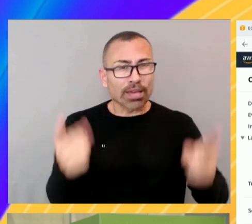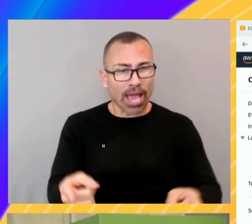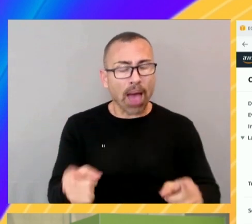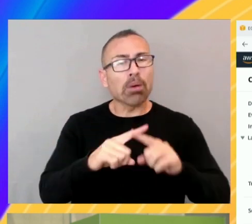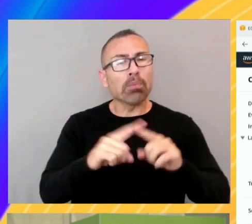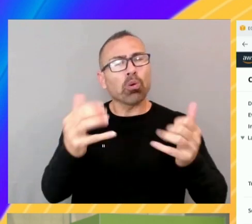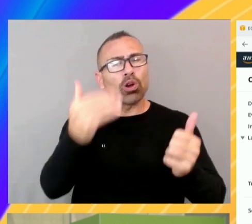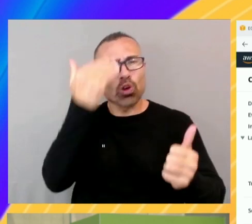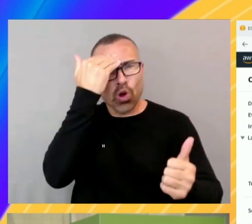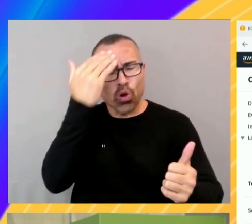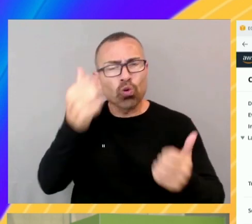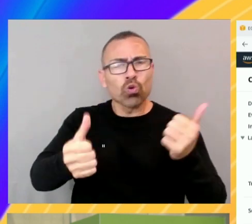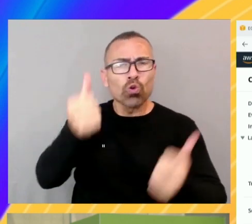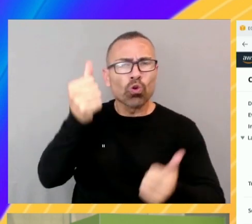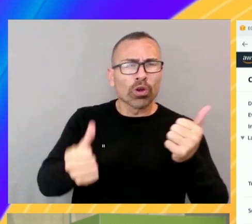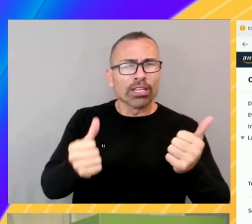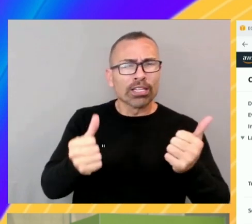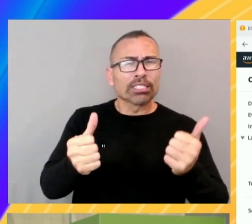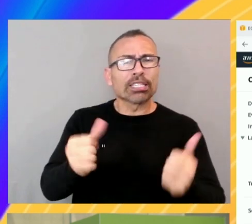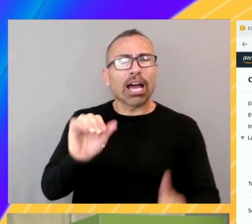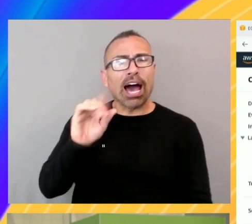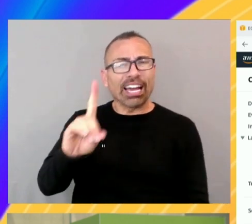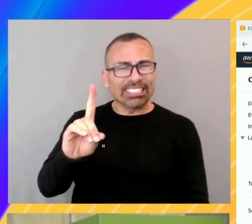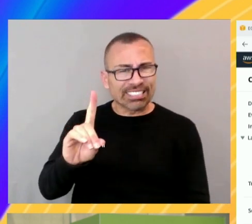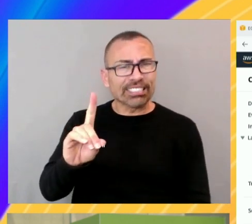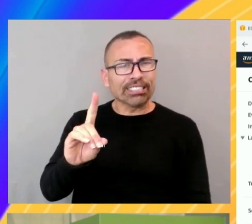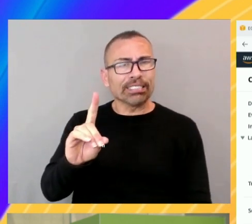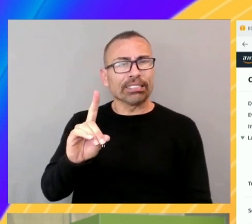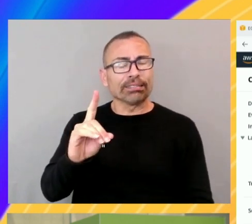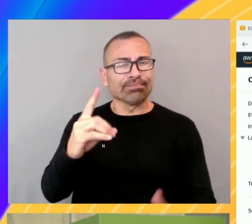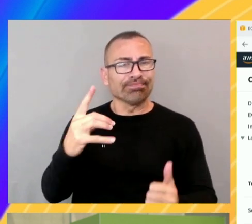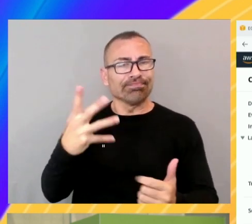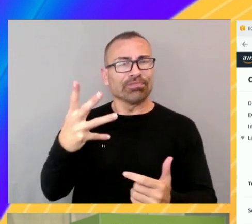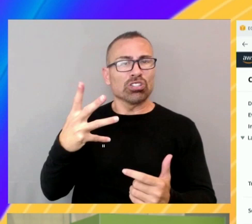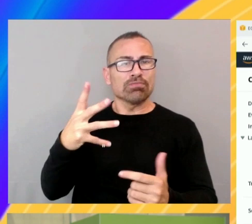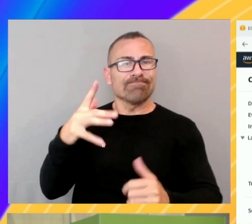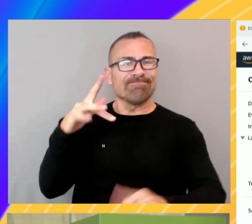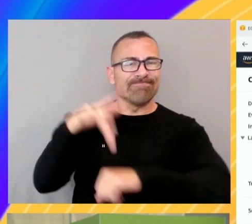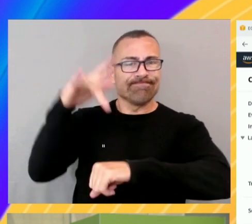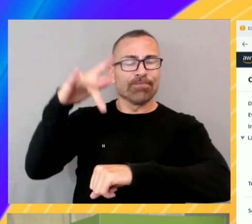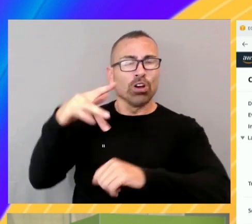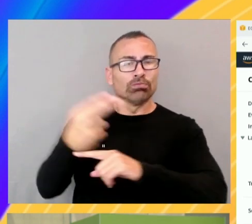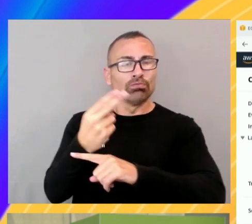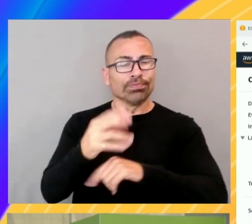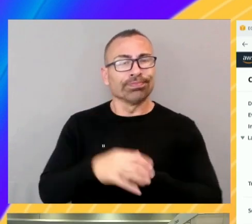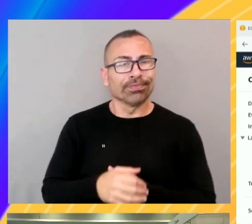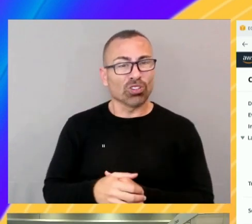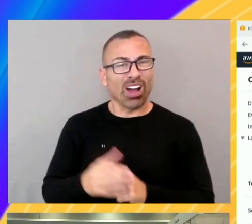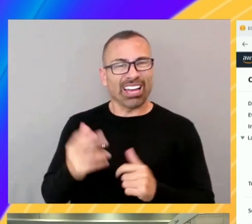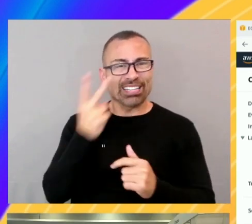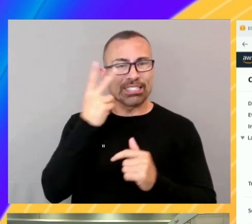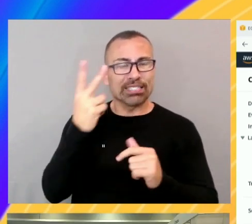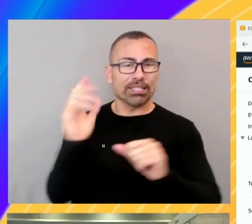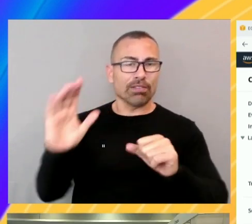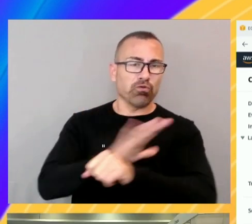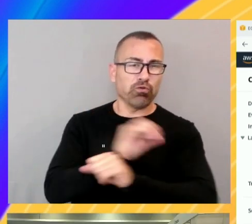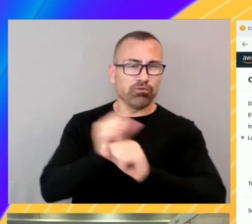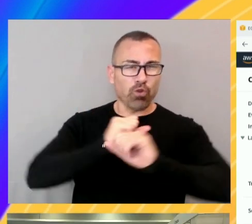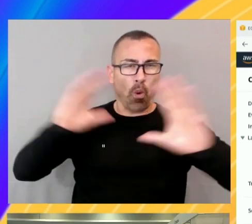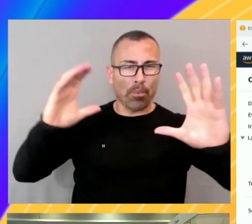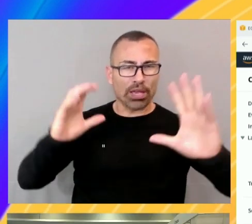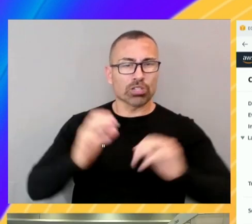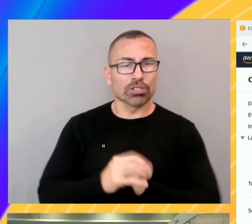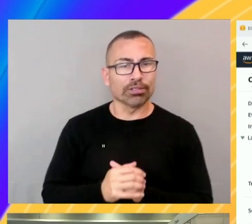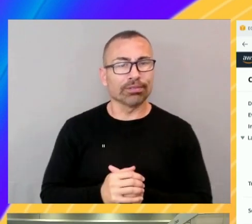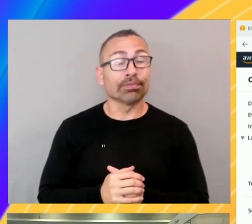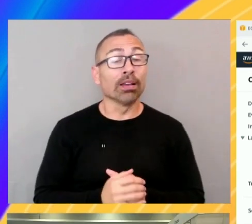query will actually combine it together and give you that overall picture. Yeah, I could see where this would be valuable in like a post, like